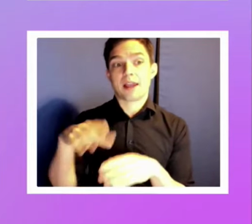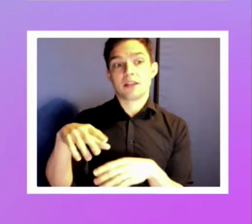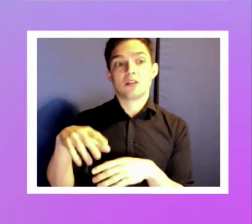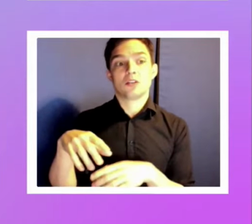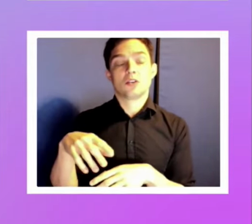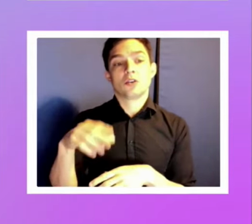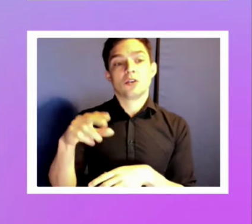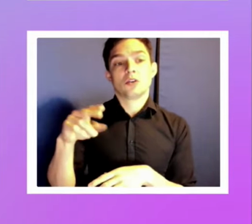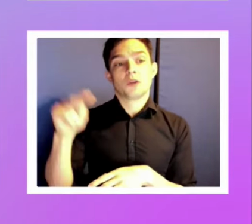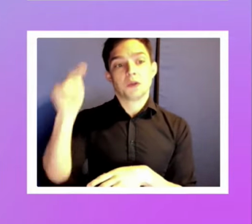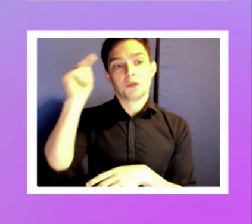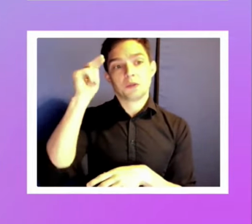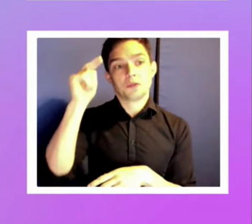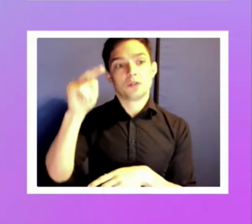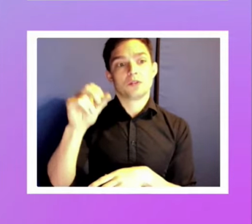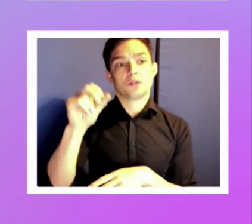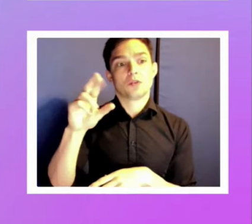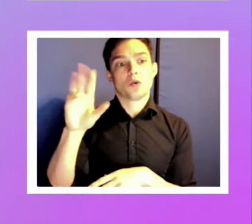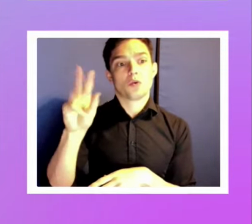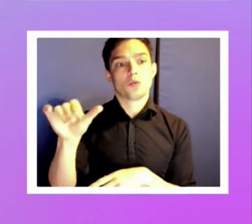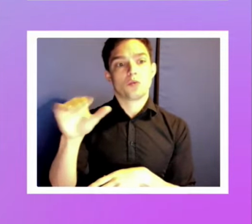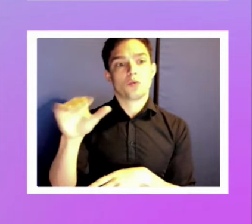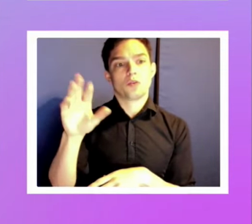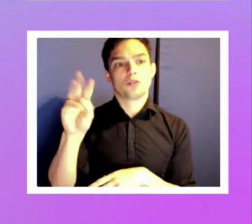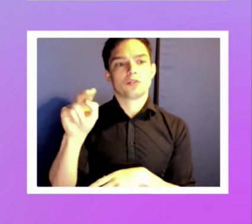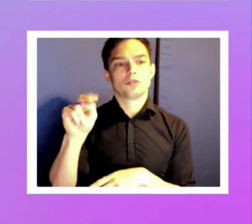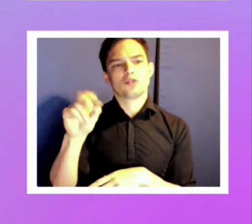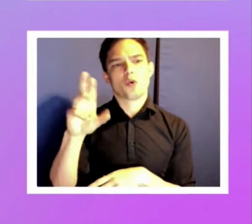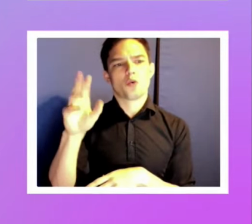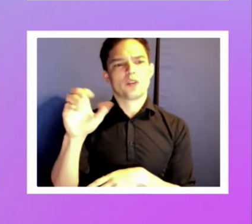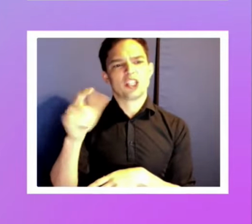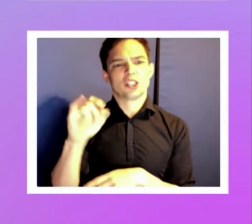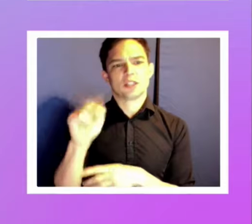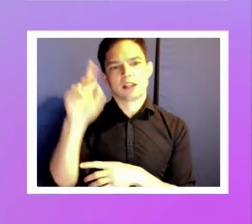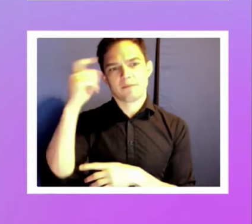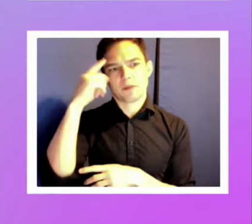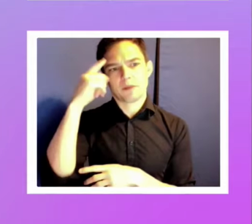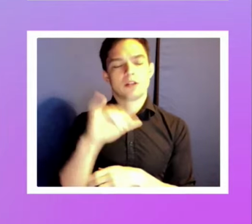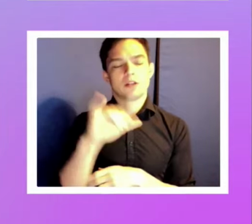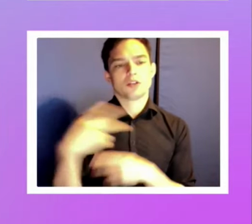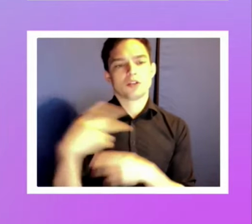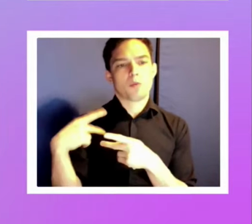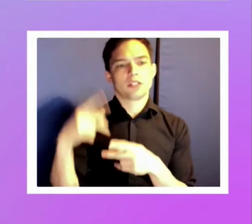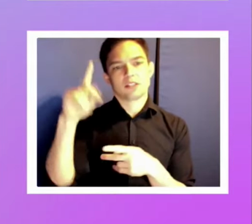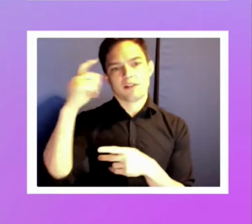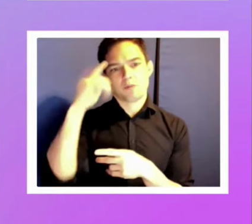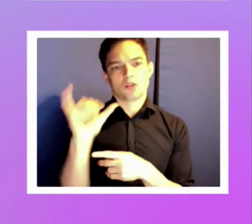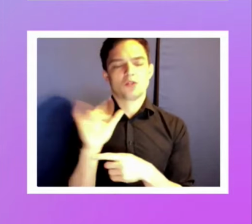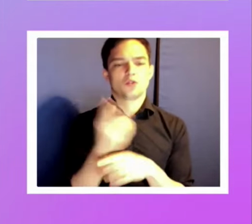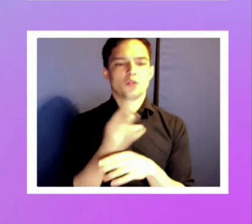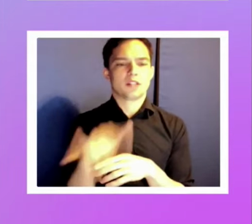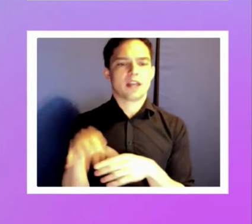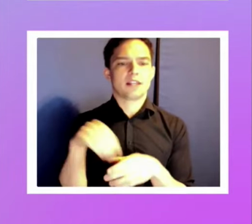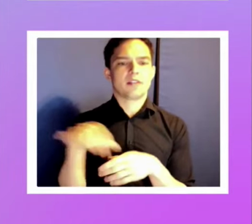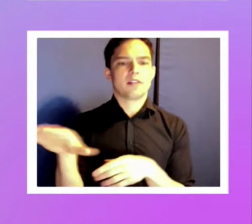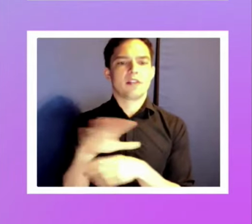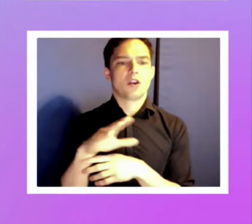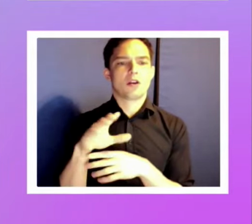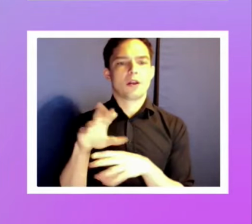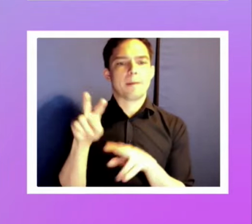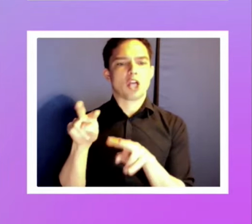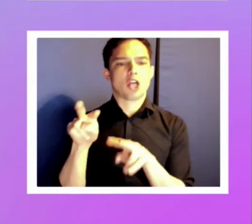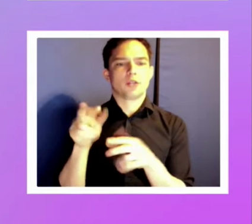government in their monitoring efforts, and the Portuguese government also uses it in their monitoring